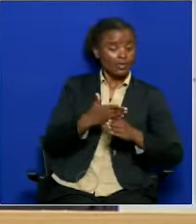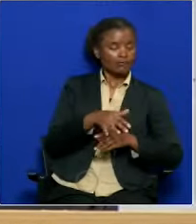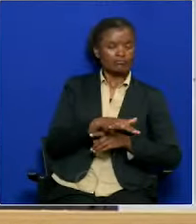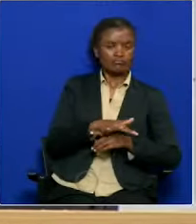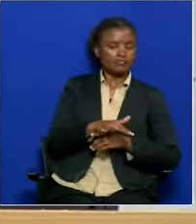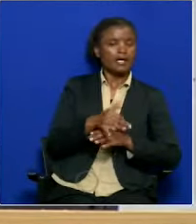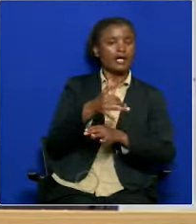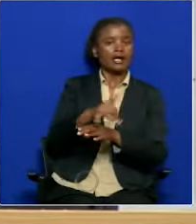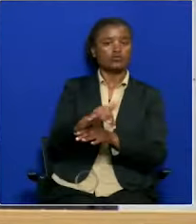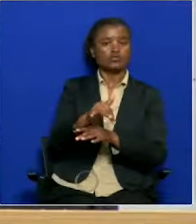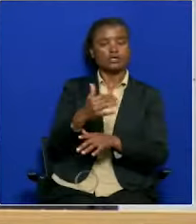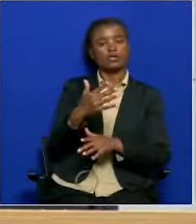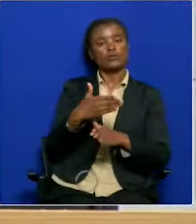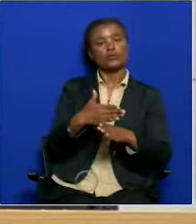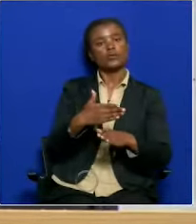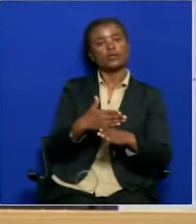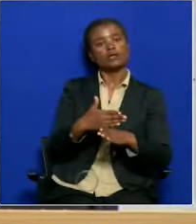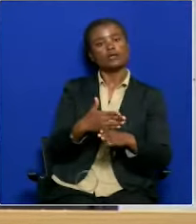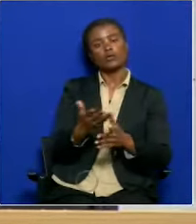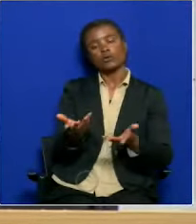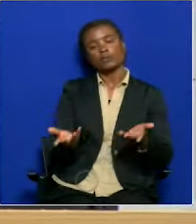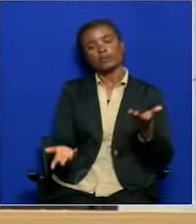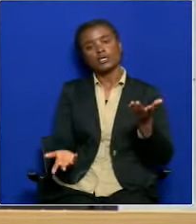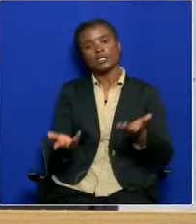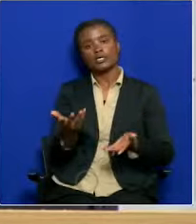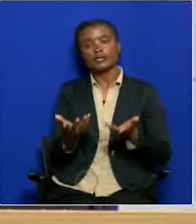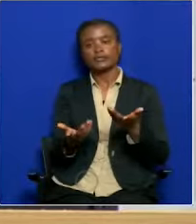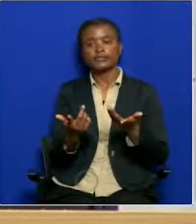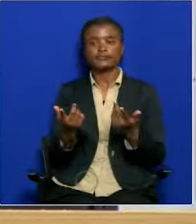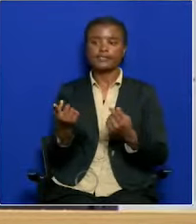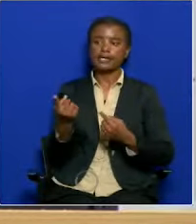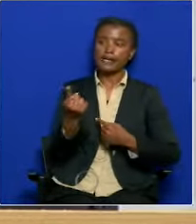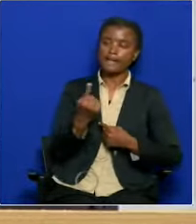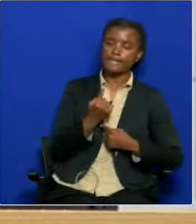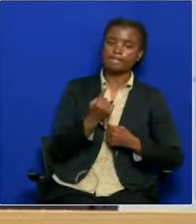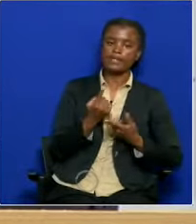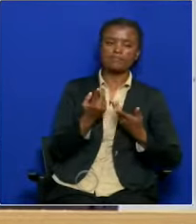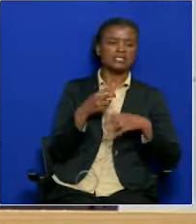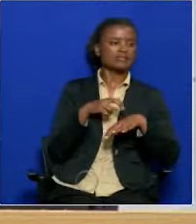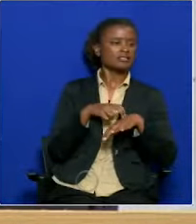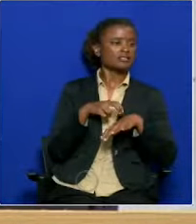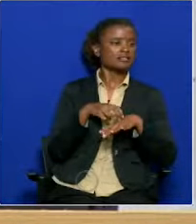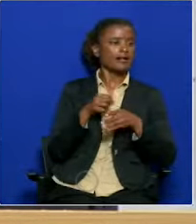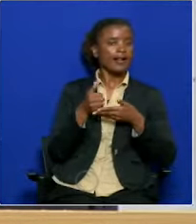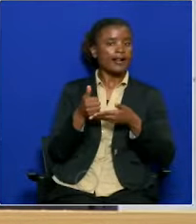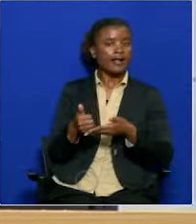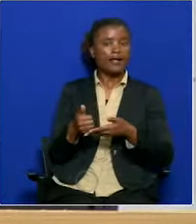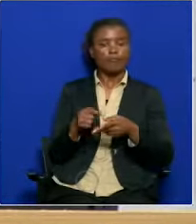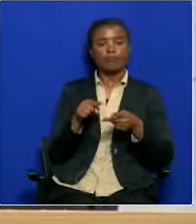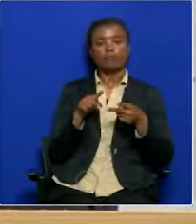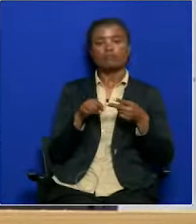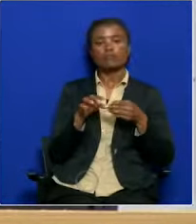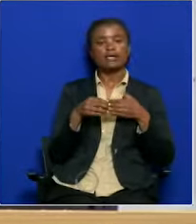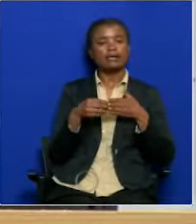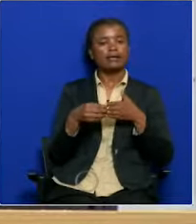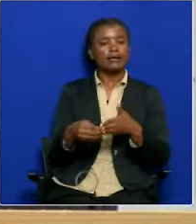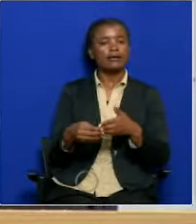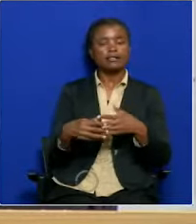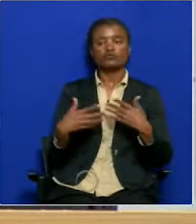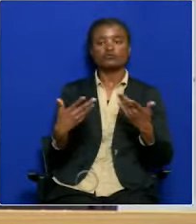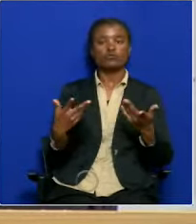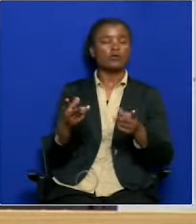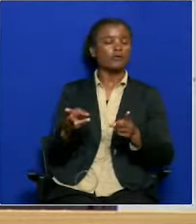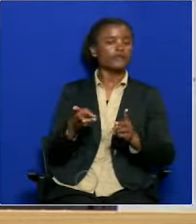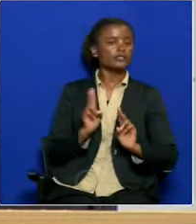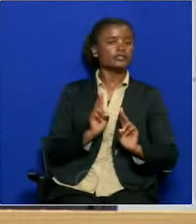coming looking for assistance or for guidance and so forth, or visiting and so forth. But when we are at